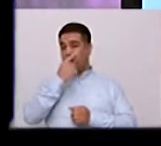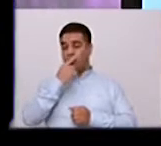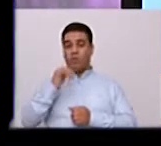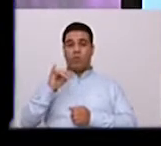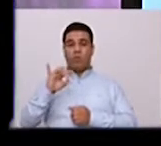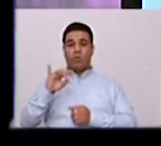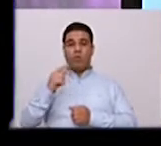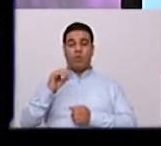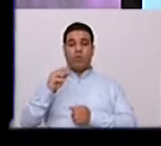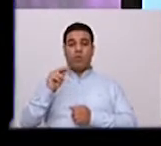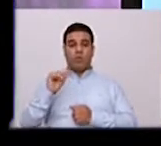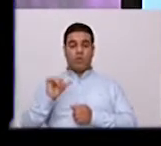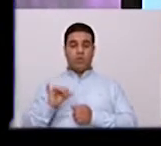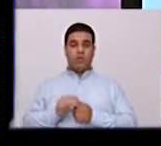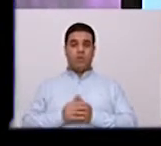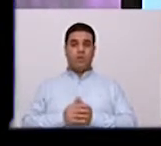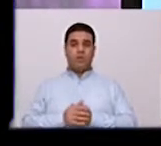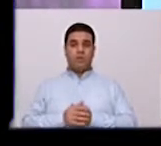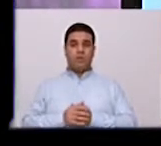urg'ochi